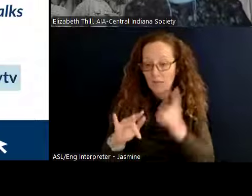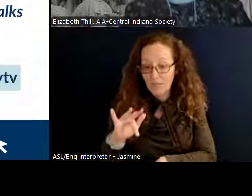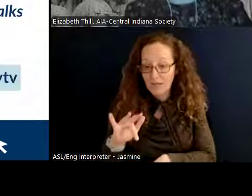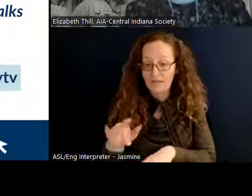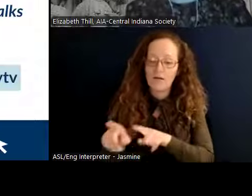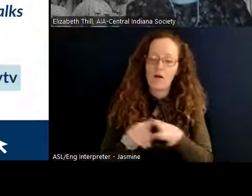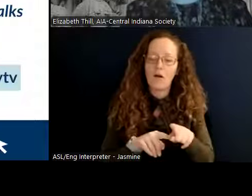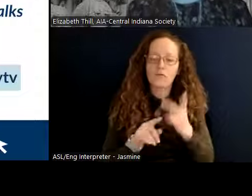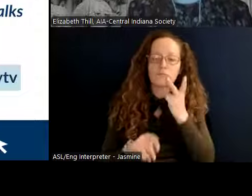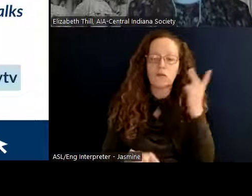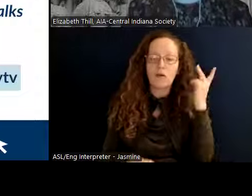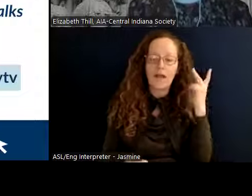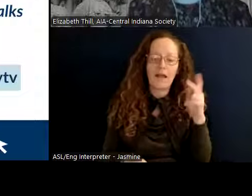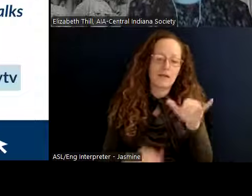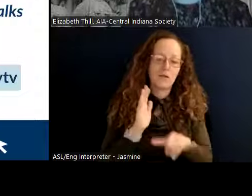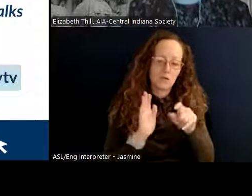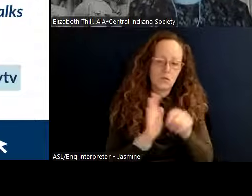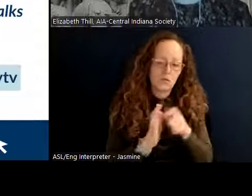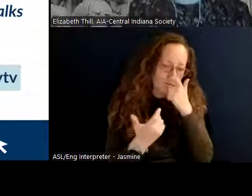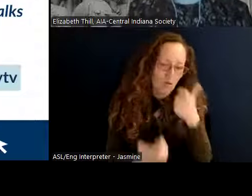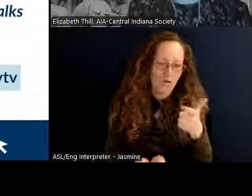on the YouTube channel.